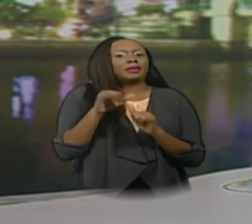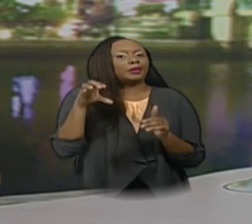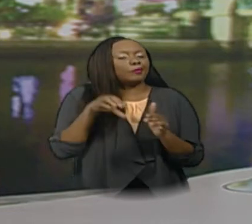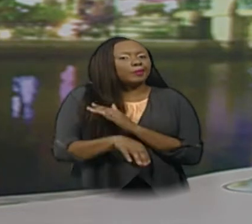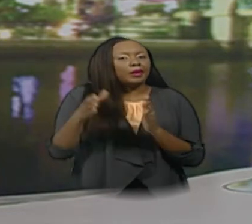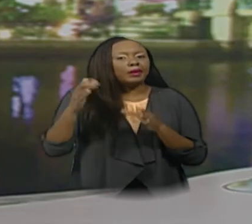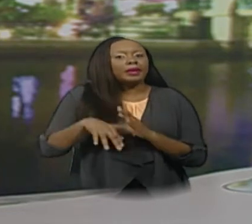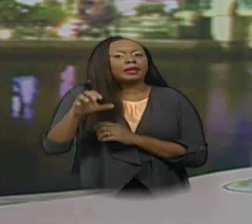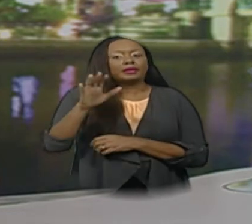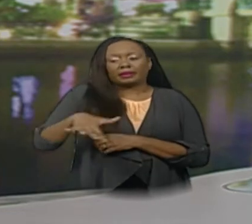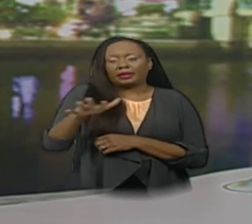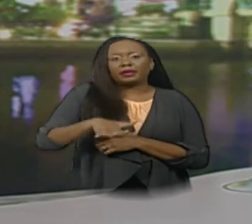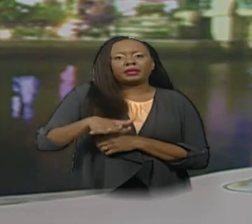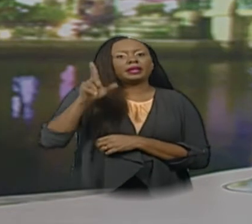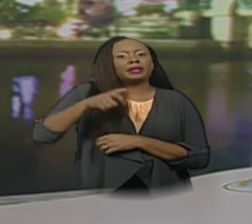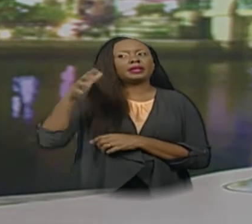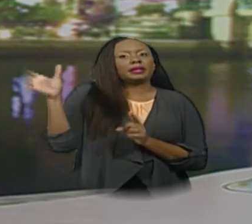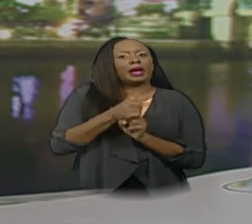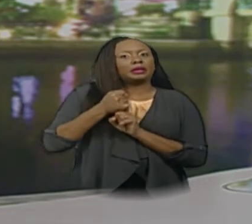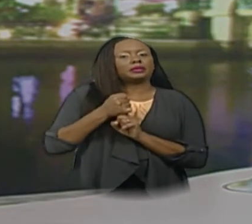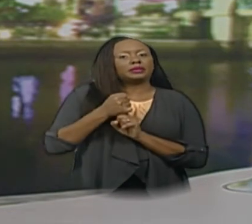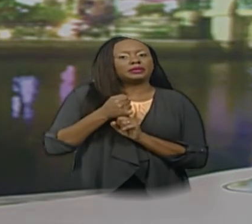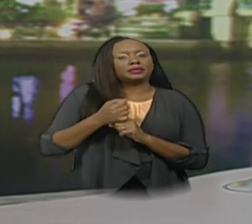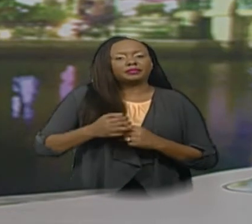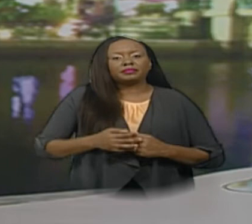still criminals in St. James who need to be apprehended.